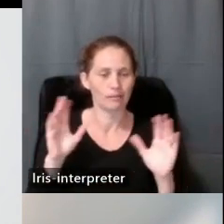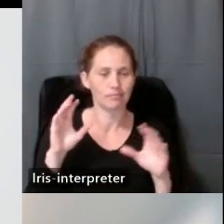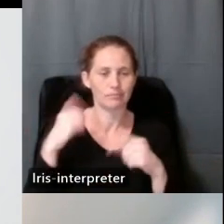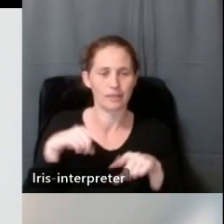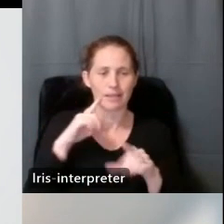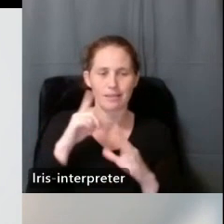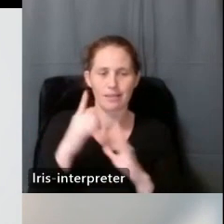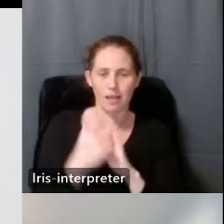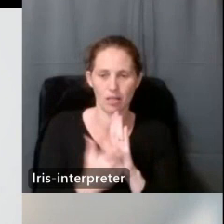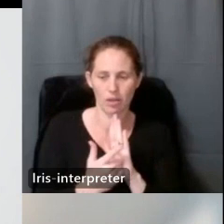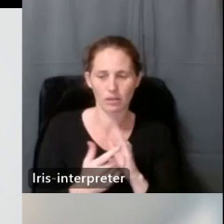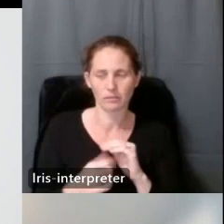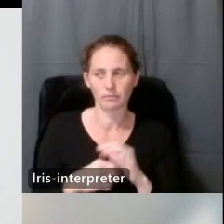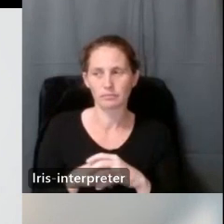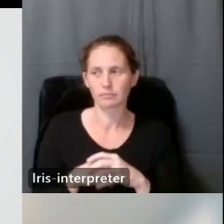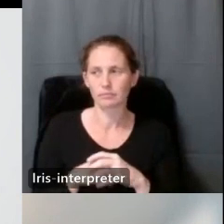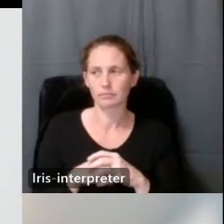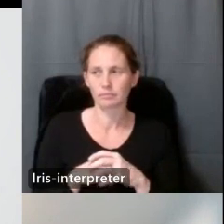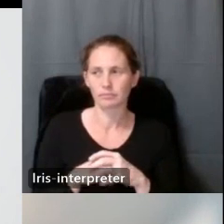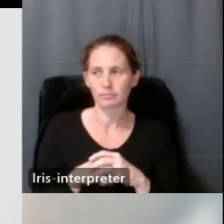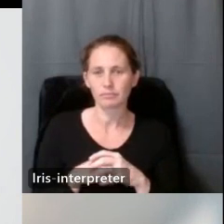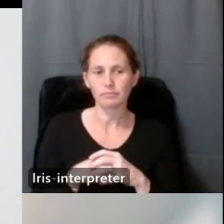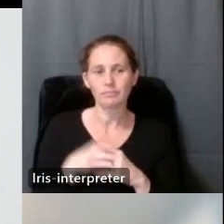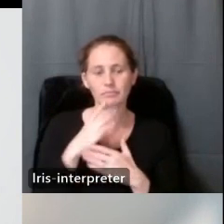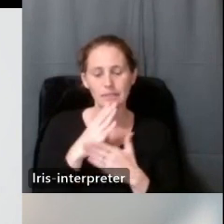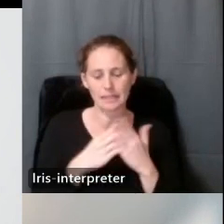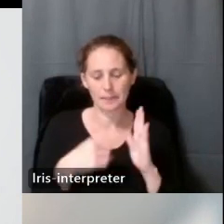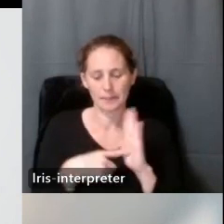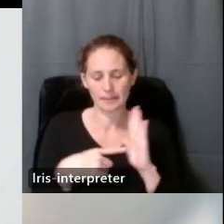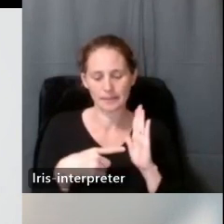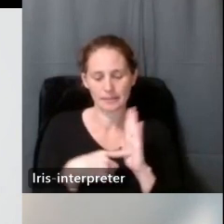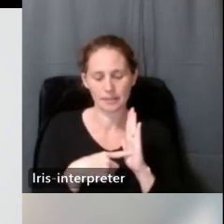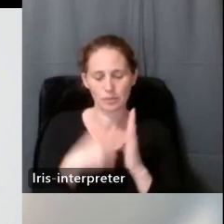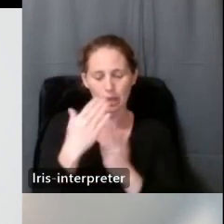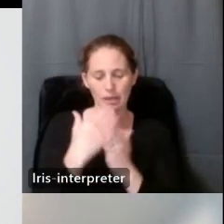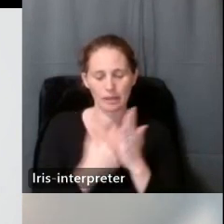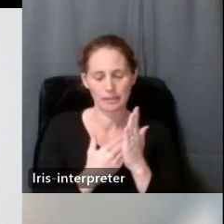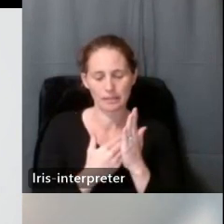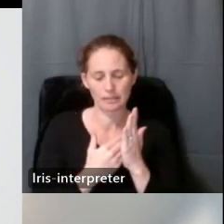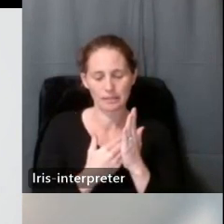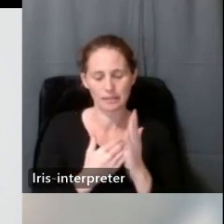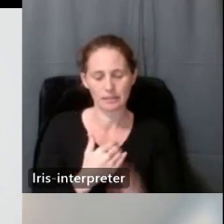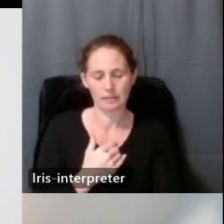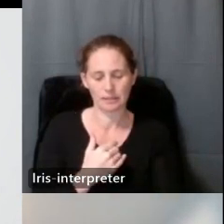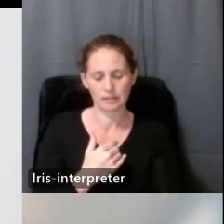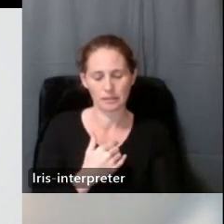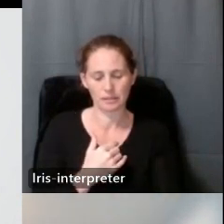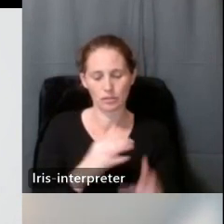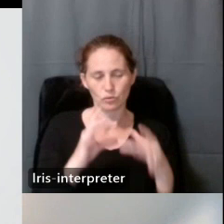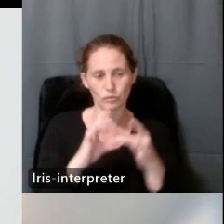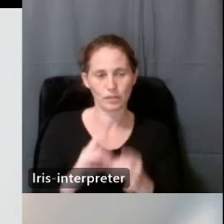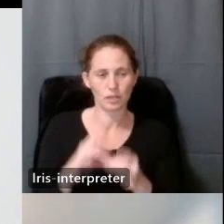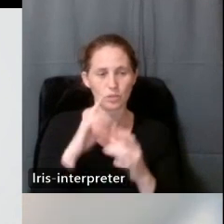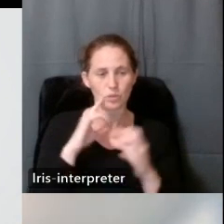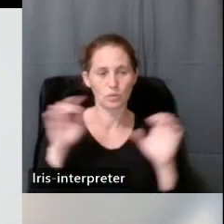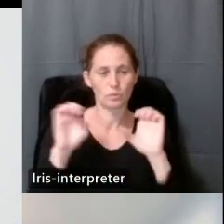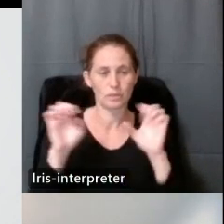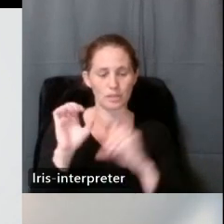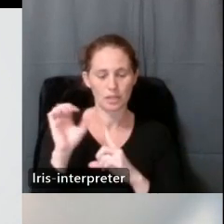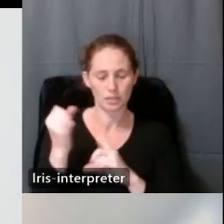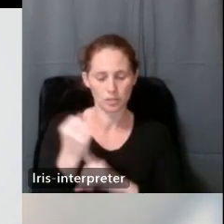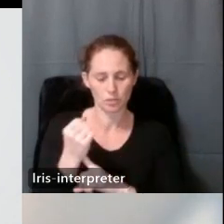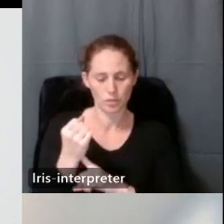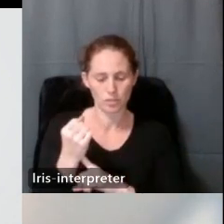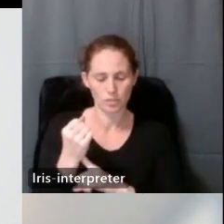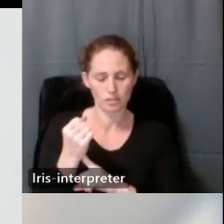law, and there are some examples listed on this slide in relation to emergency